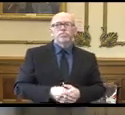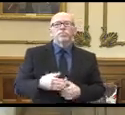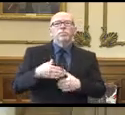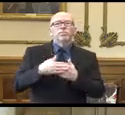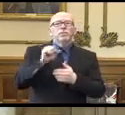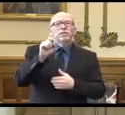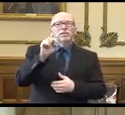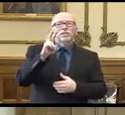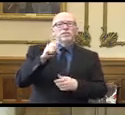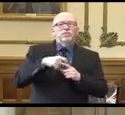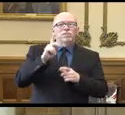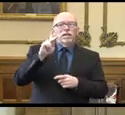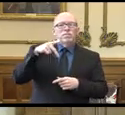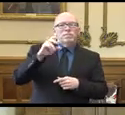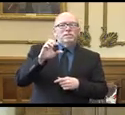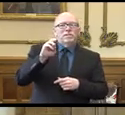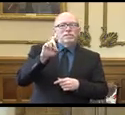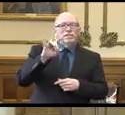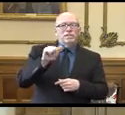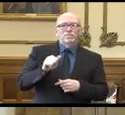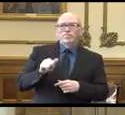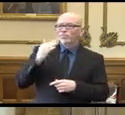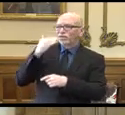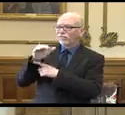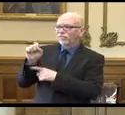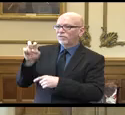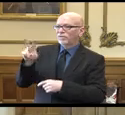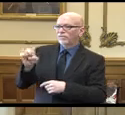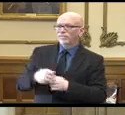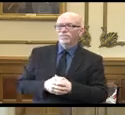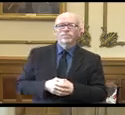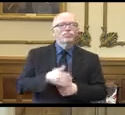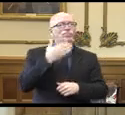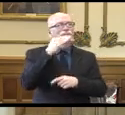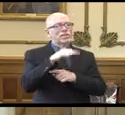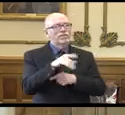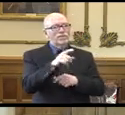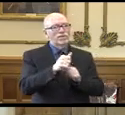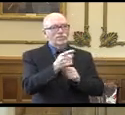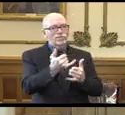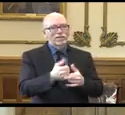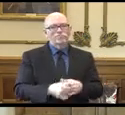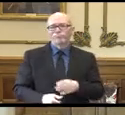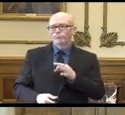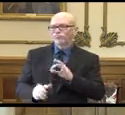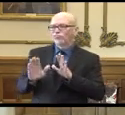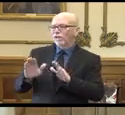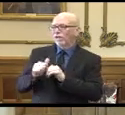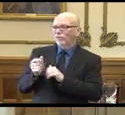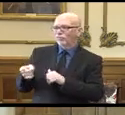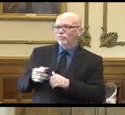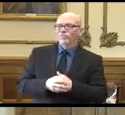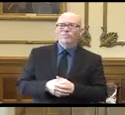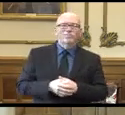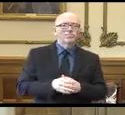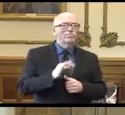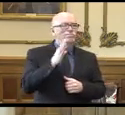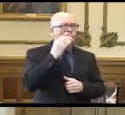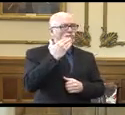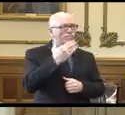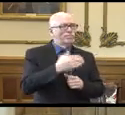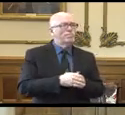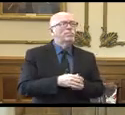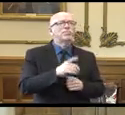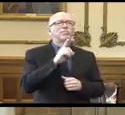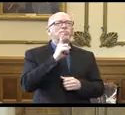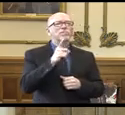Steve with KPC Media. Good afternoon, Steve. Good afternoon. How are you doing today? Doing great, thank you. How are you? Pretty good.